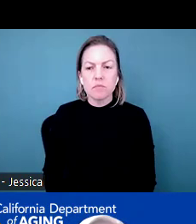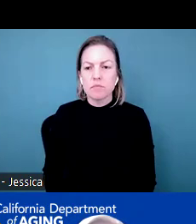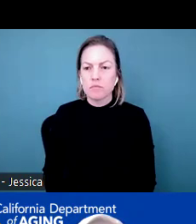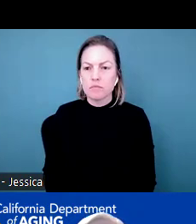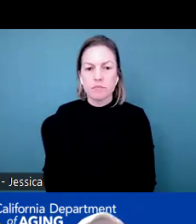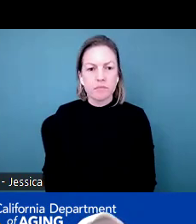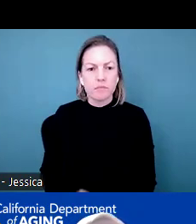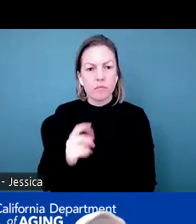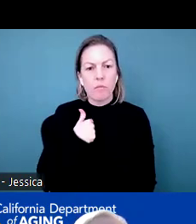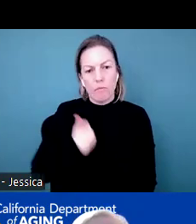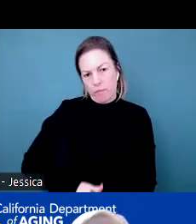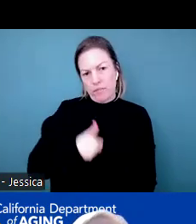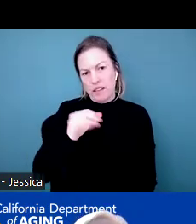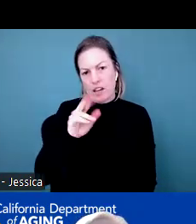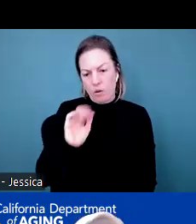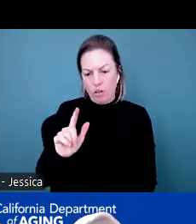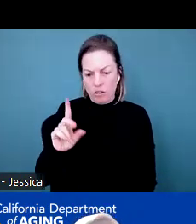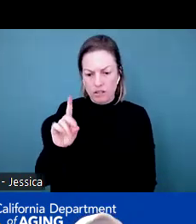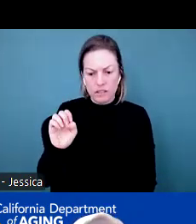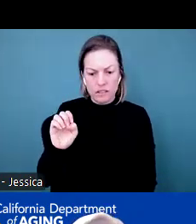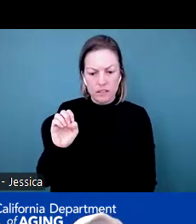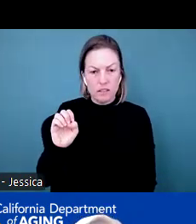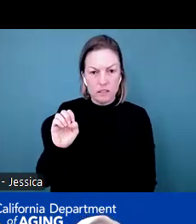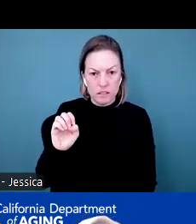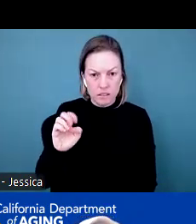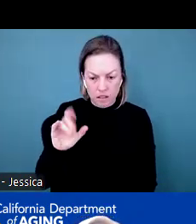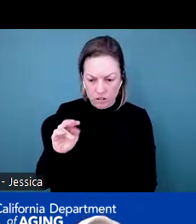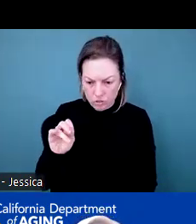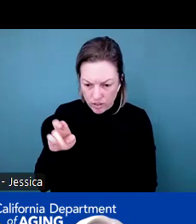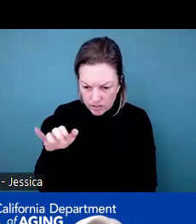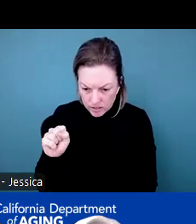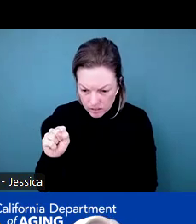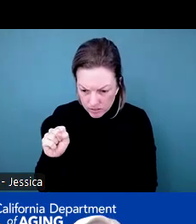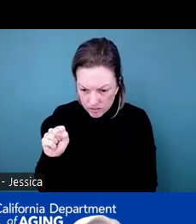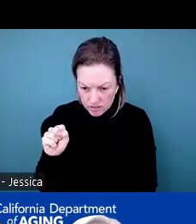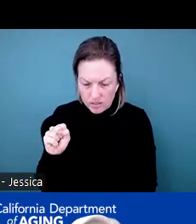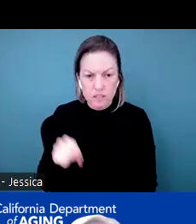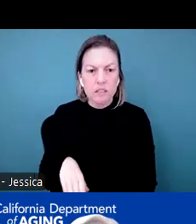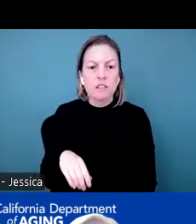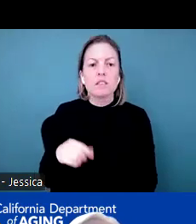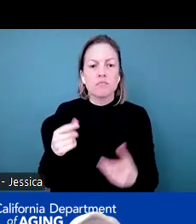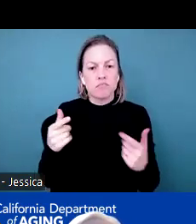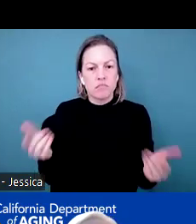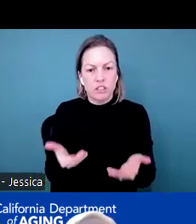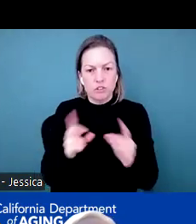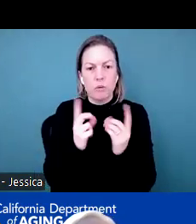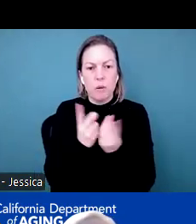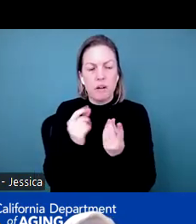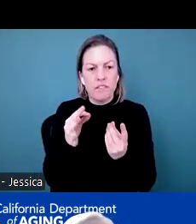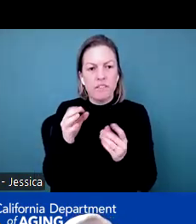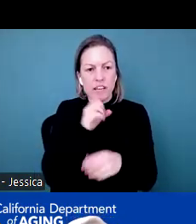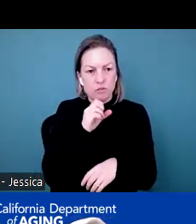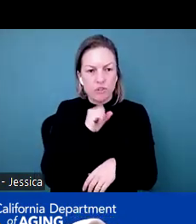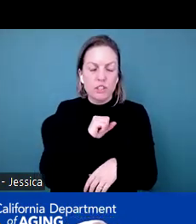I am Carol DeAndres. I am the MPA Stakeholder Engagement Manager here at the California Department of Aging, or CDA.